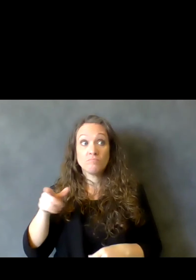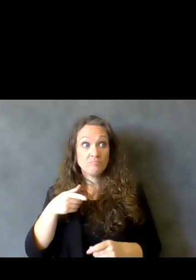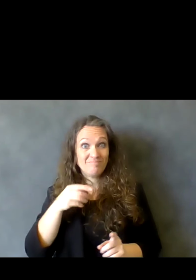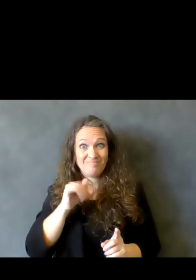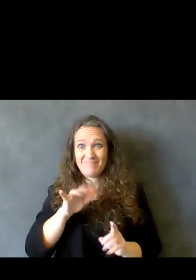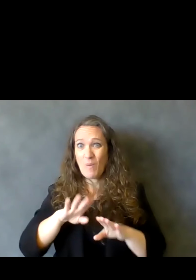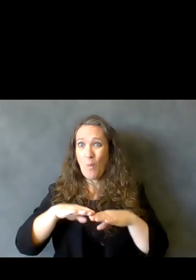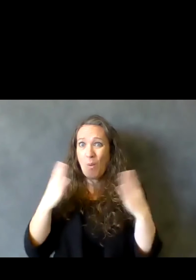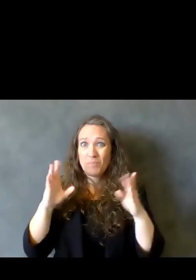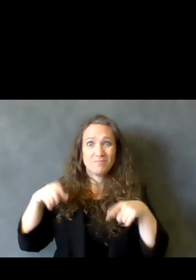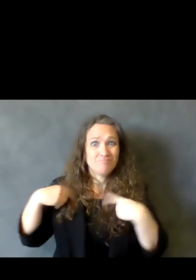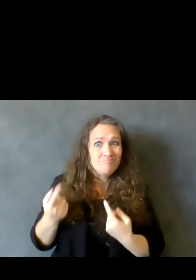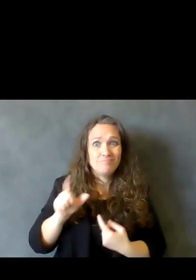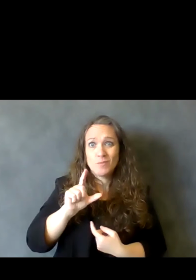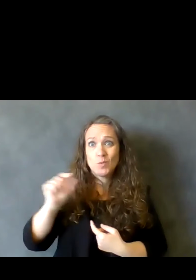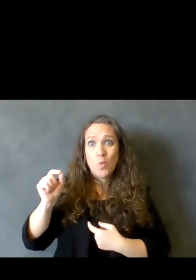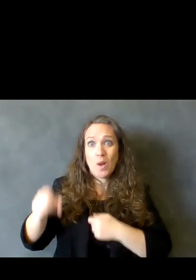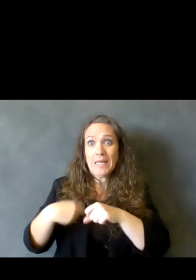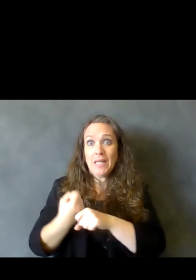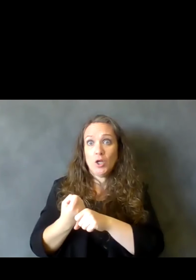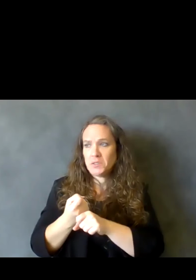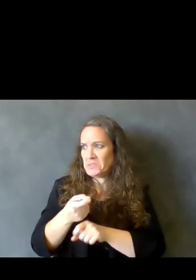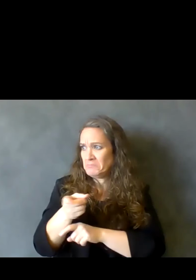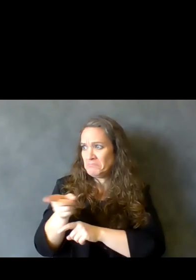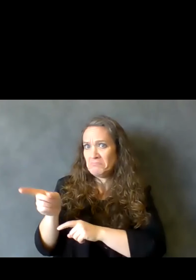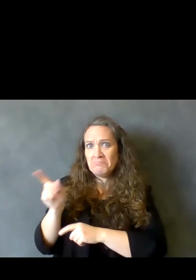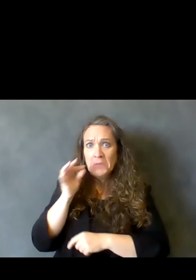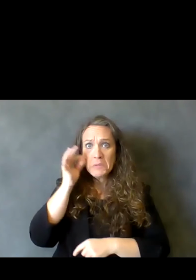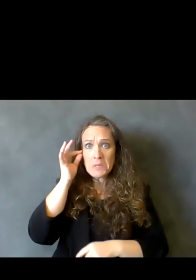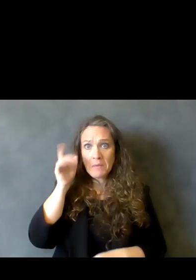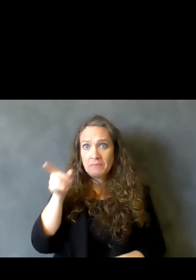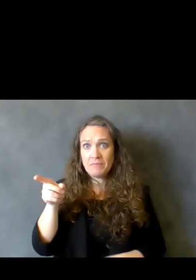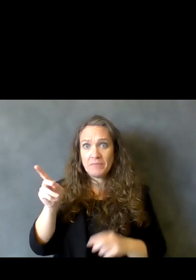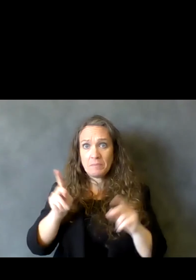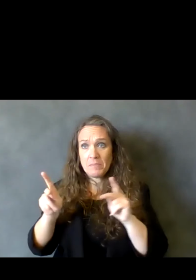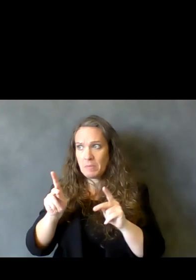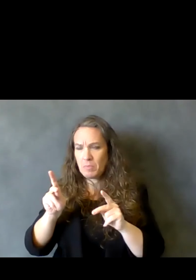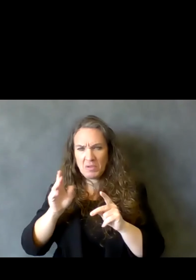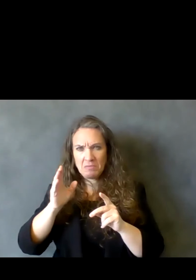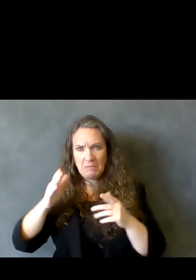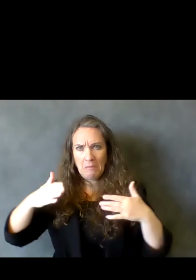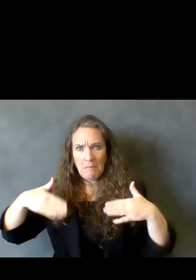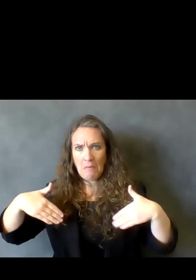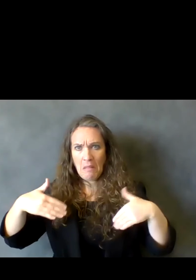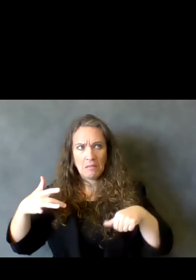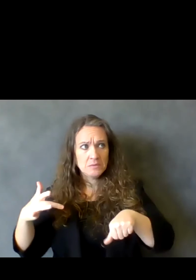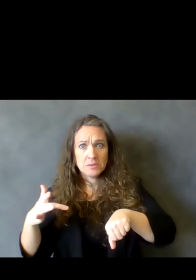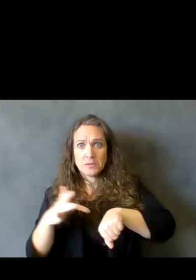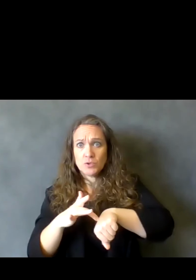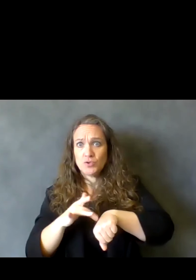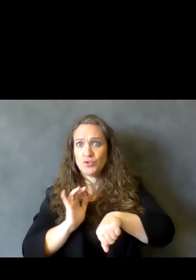20 years, and none of the Native Americans had used our agency.